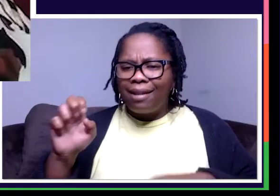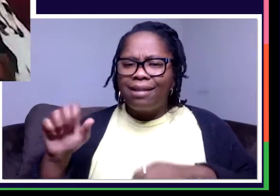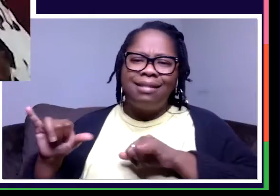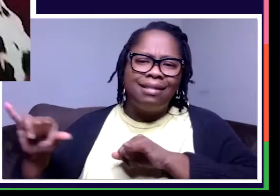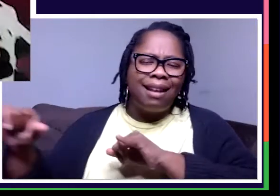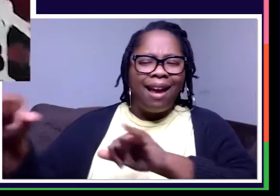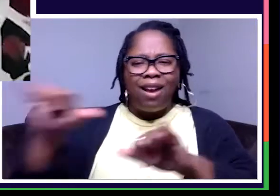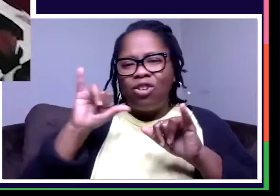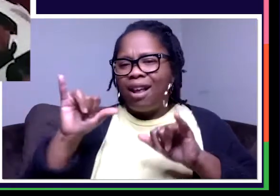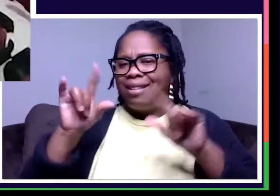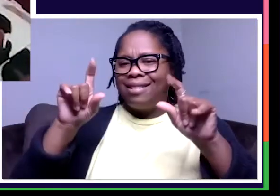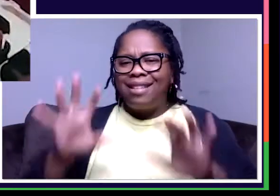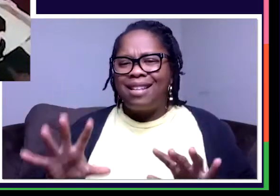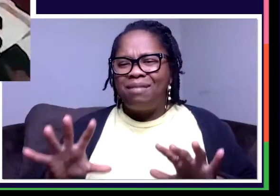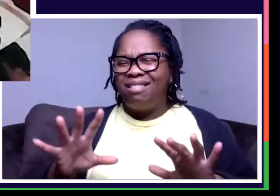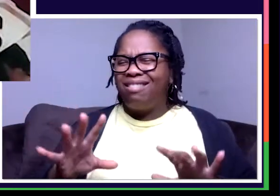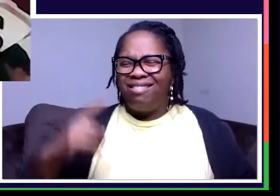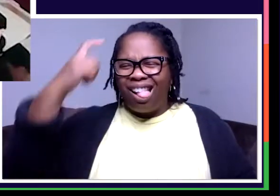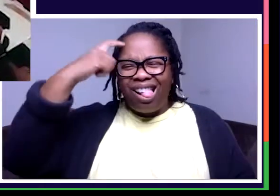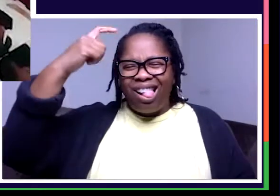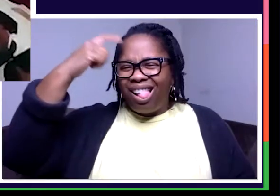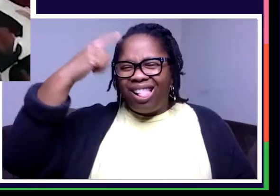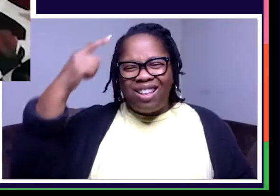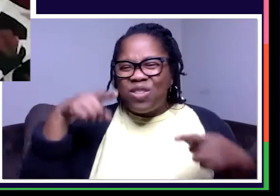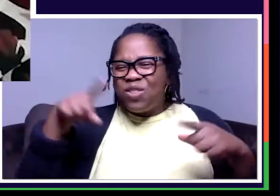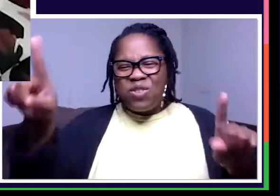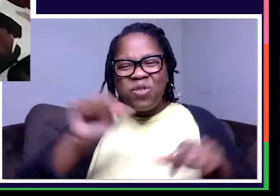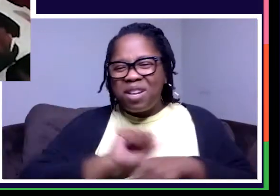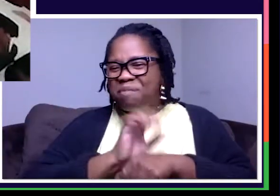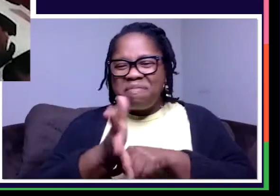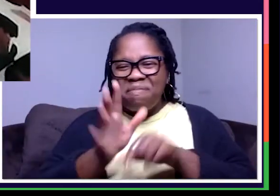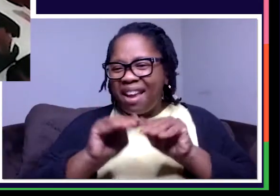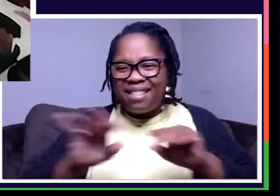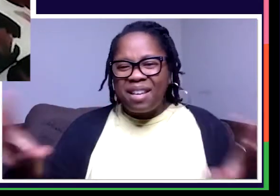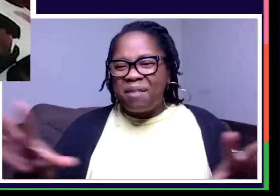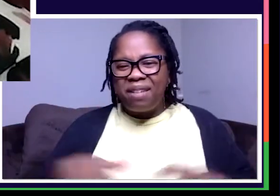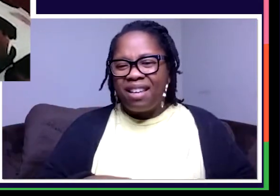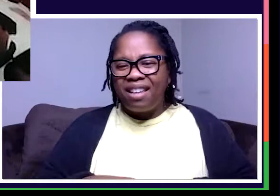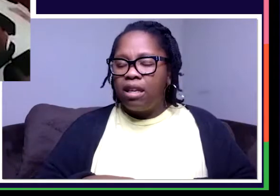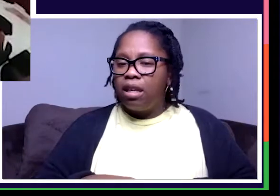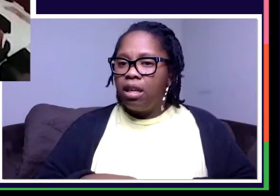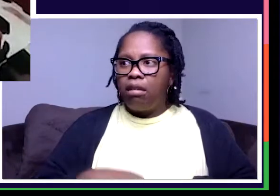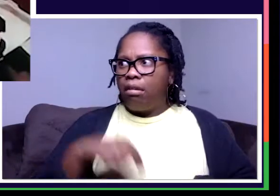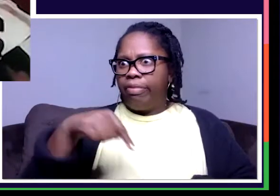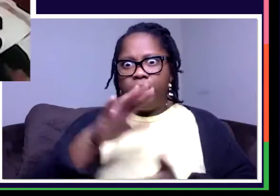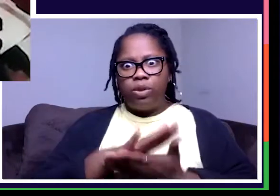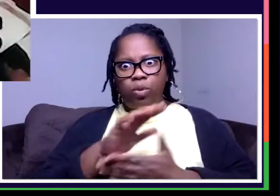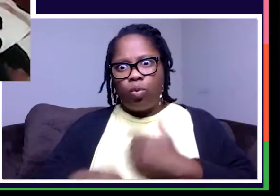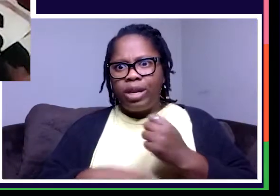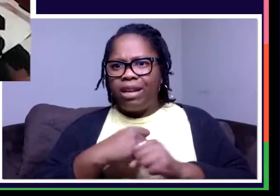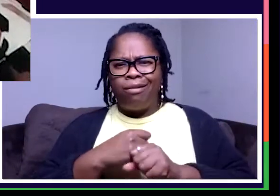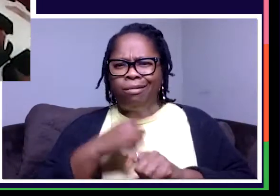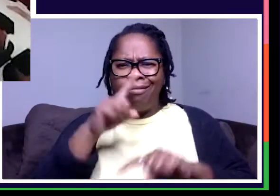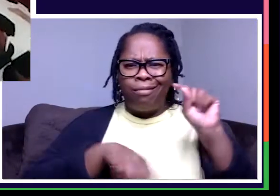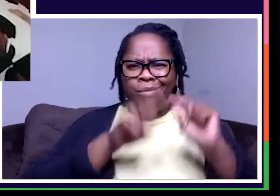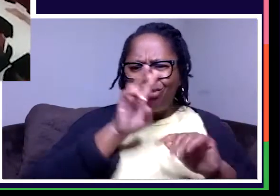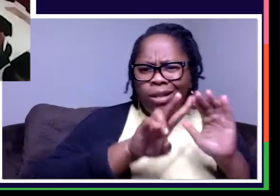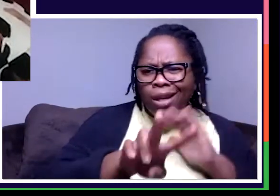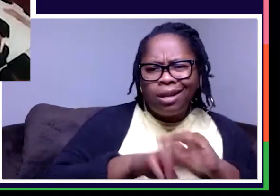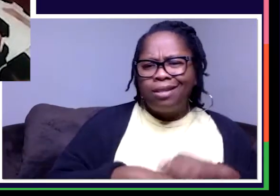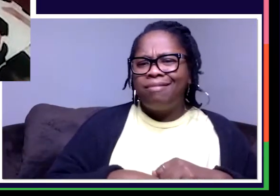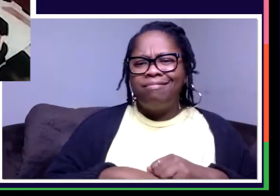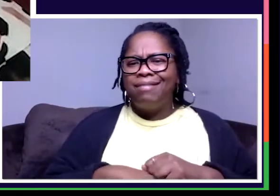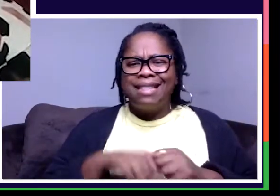high-stakes standardized assessments simply don't make sense in a pandemic. Nothing about this school year has